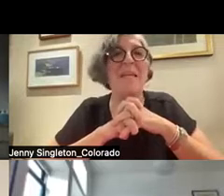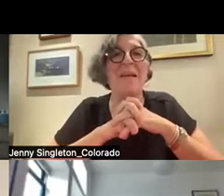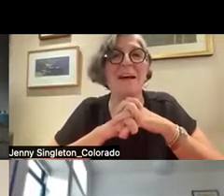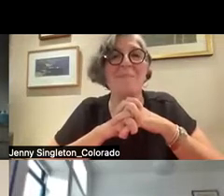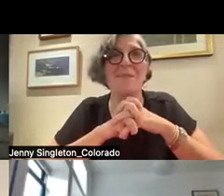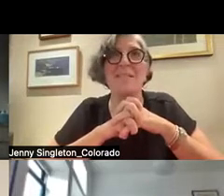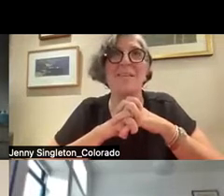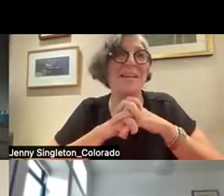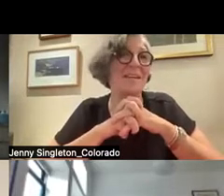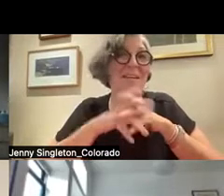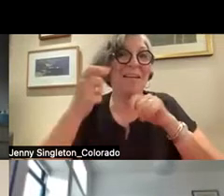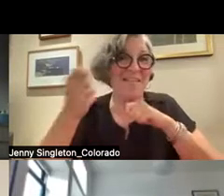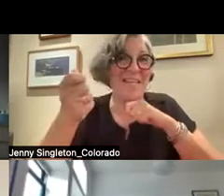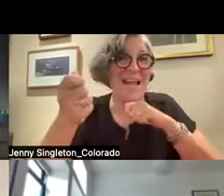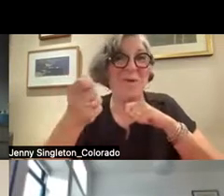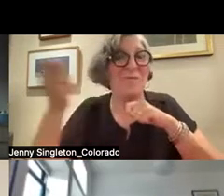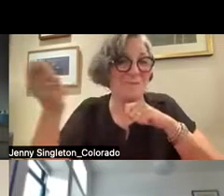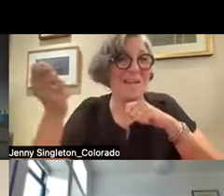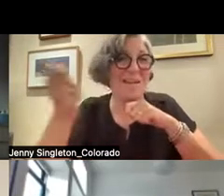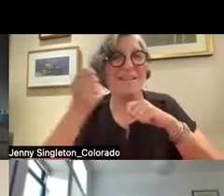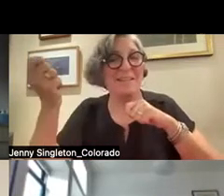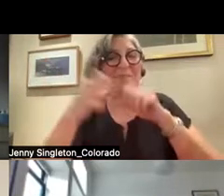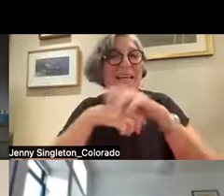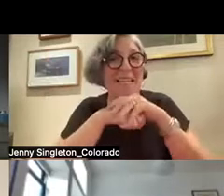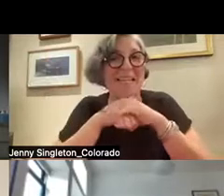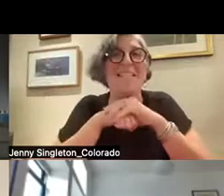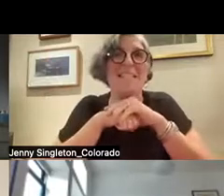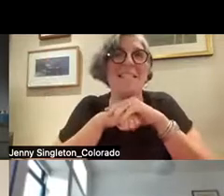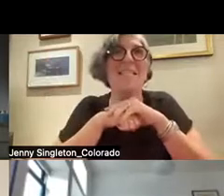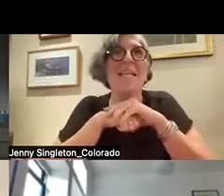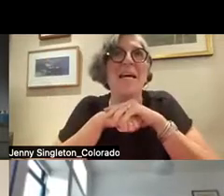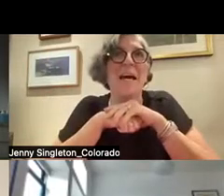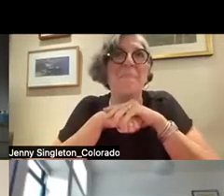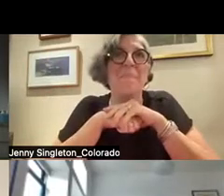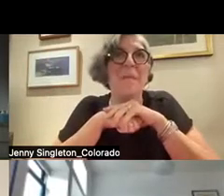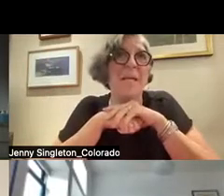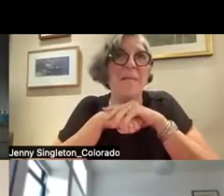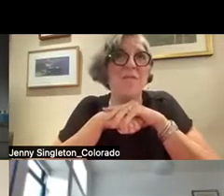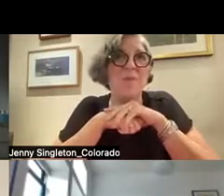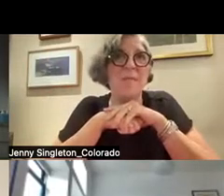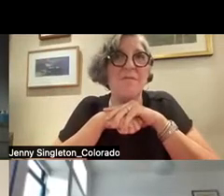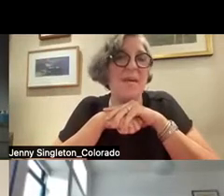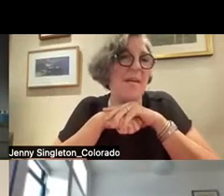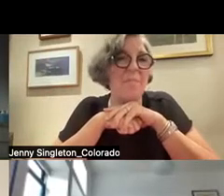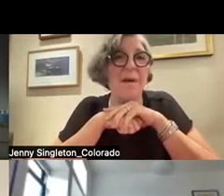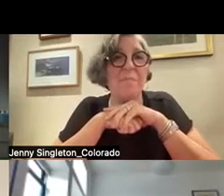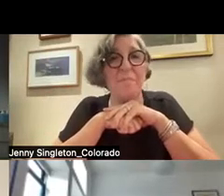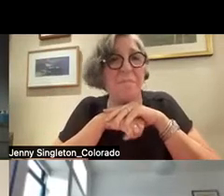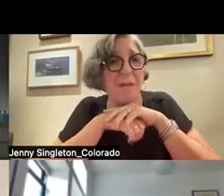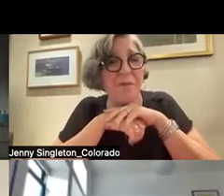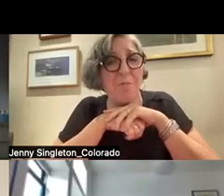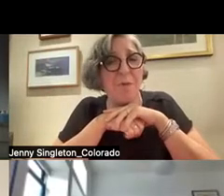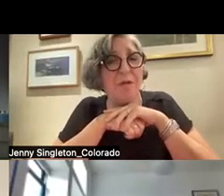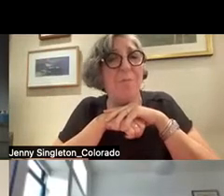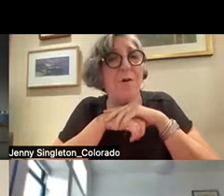community. So it's not a ticket out of getting that disease. But in terms of thinking about